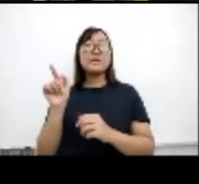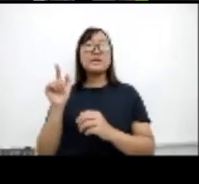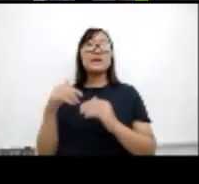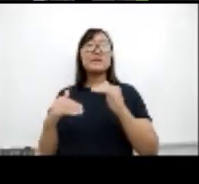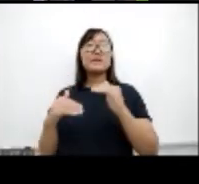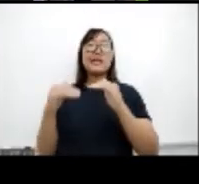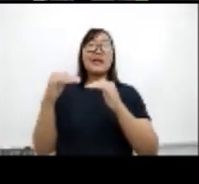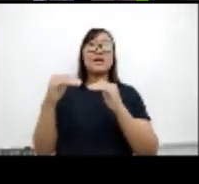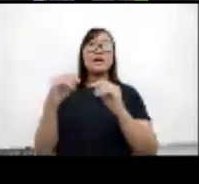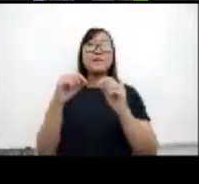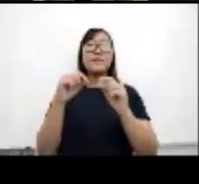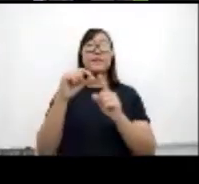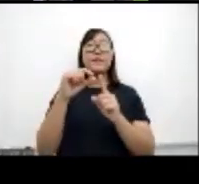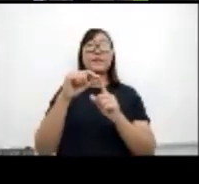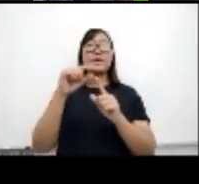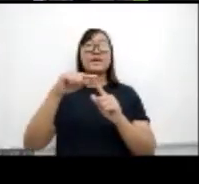rejuvenation